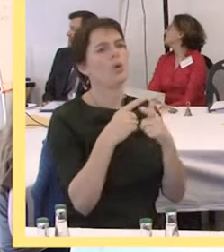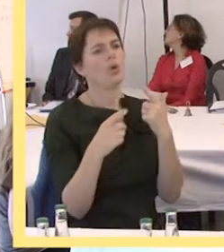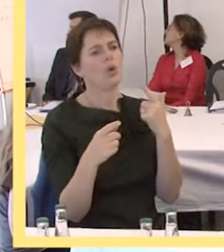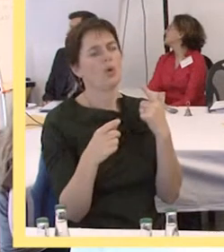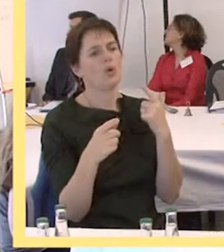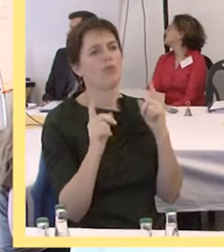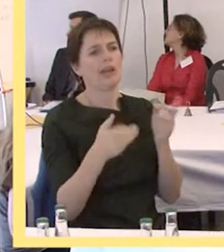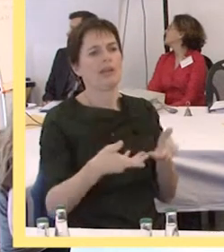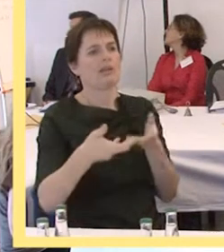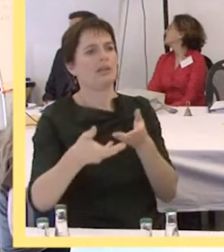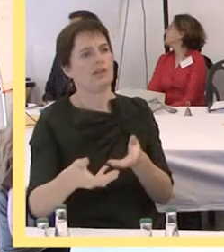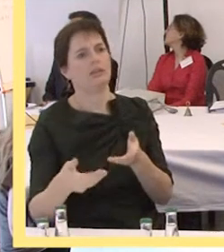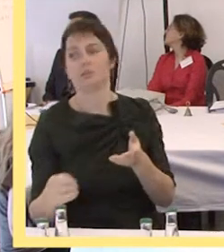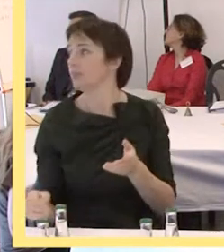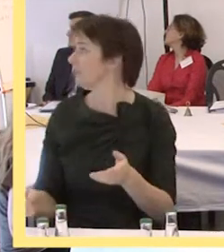centers,